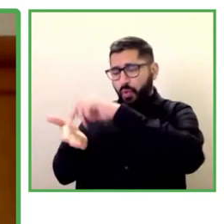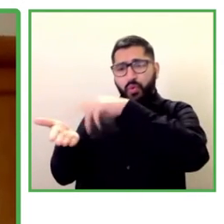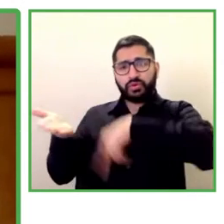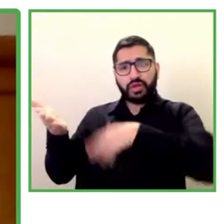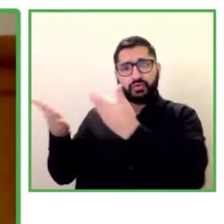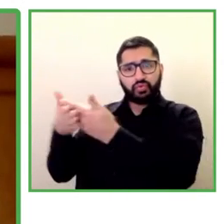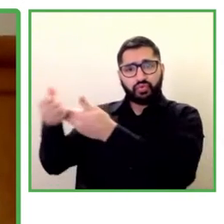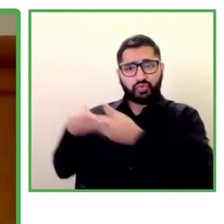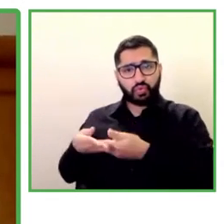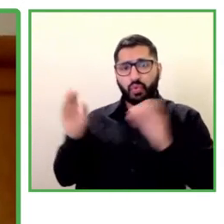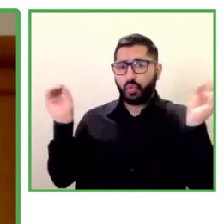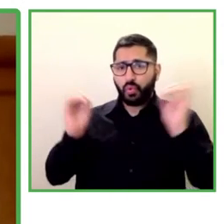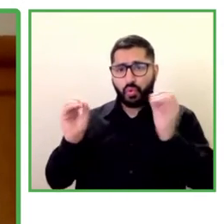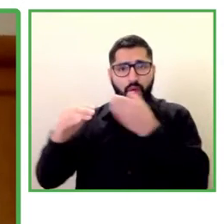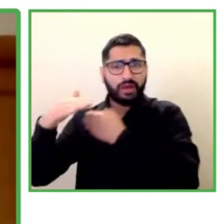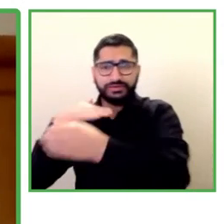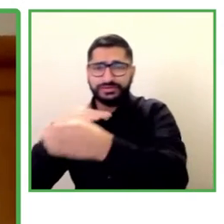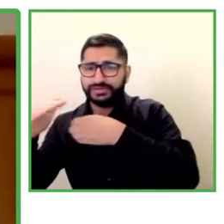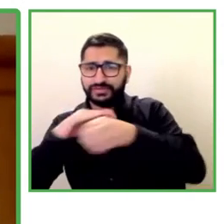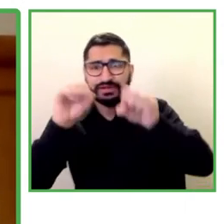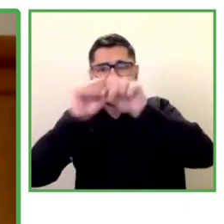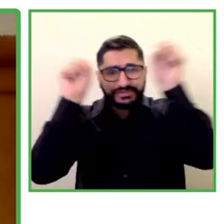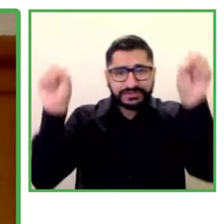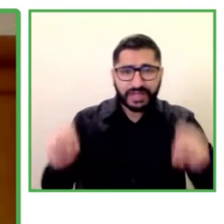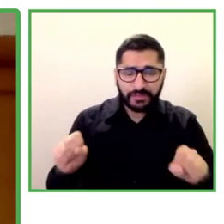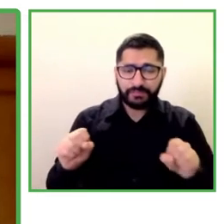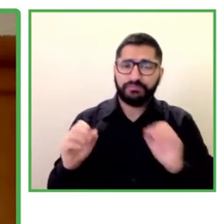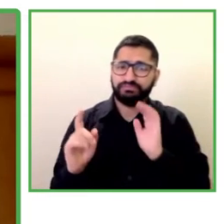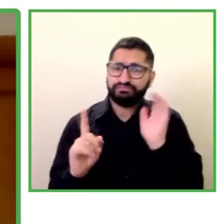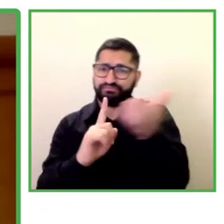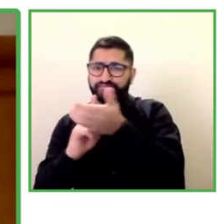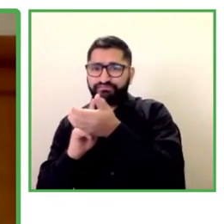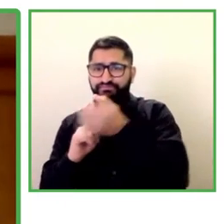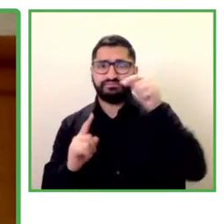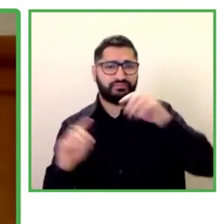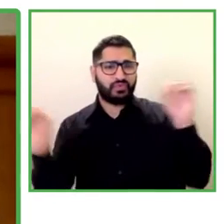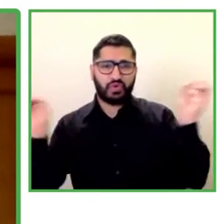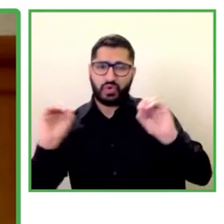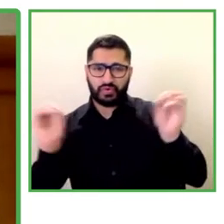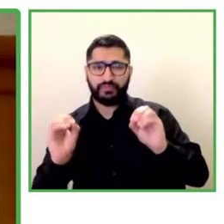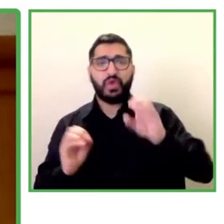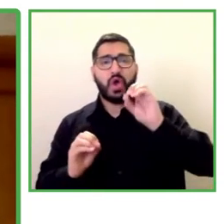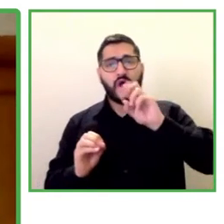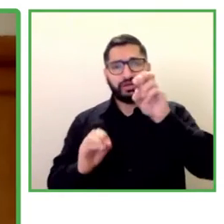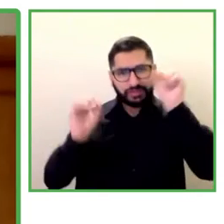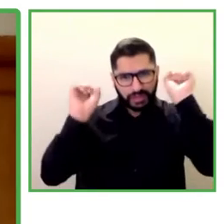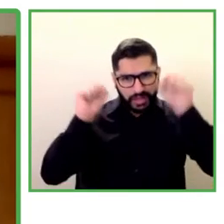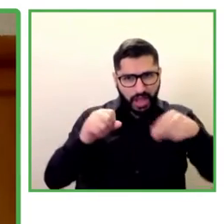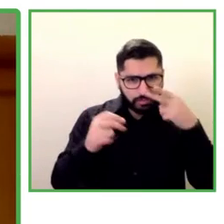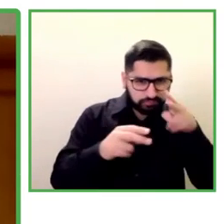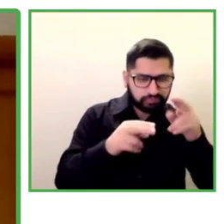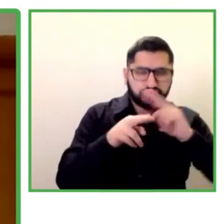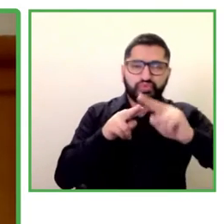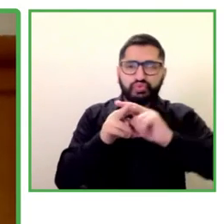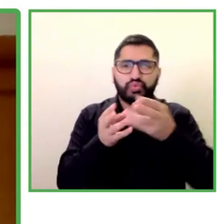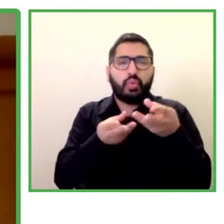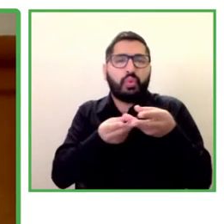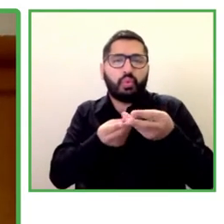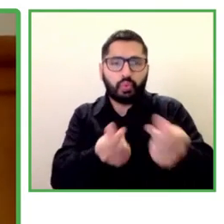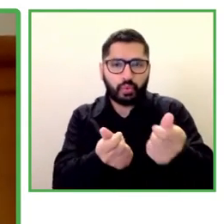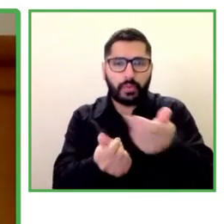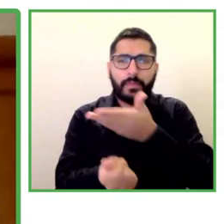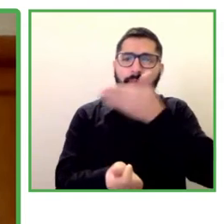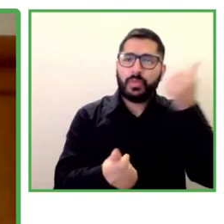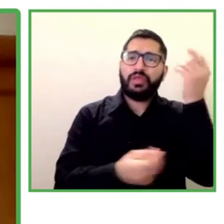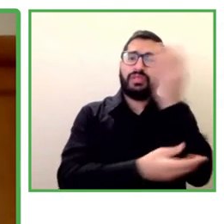of protection. That is why the OISS addresses the topic of employment for the people with